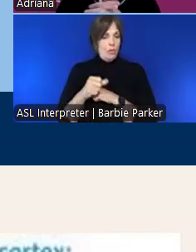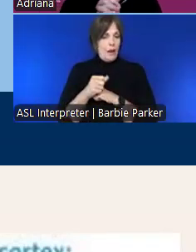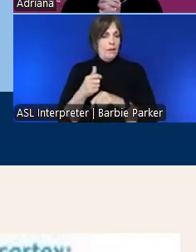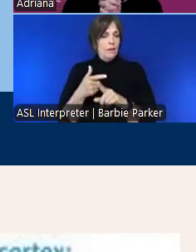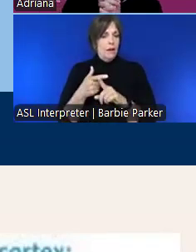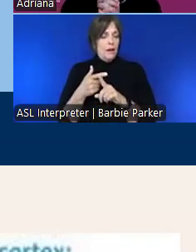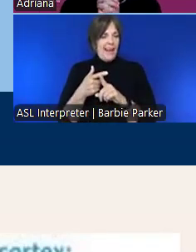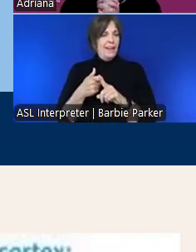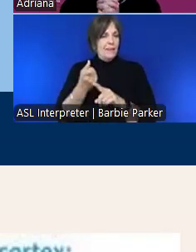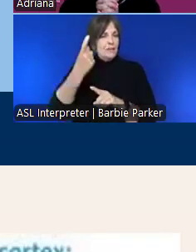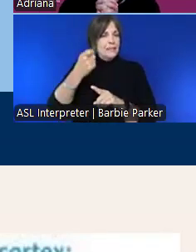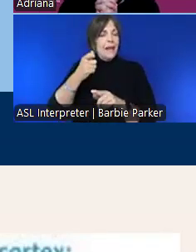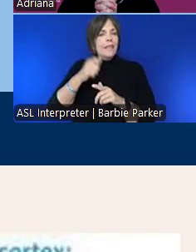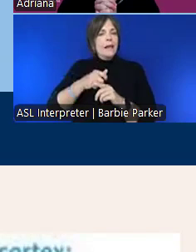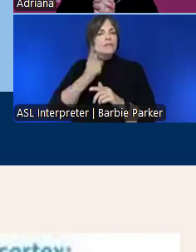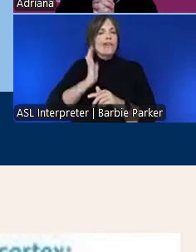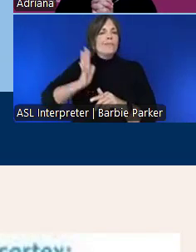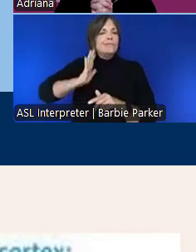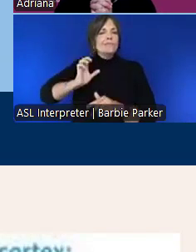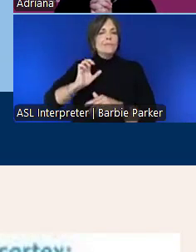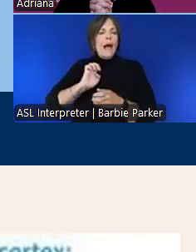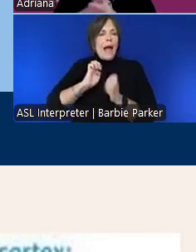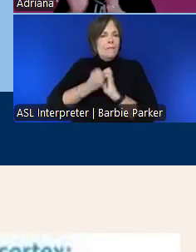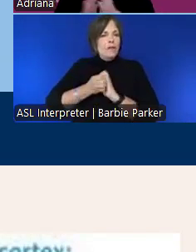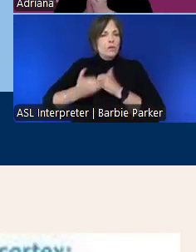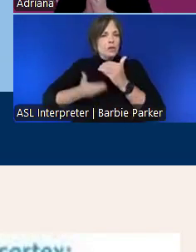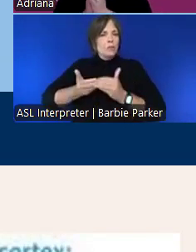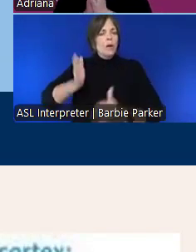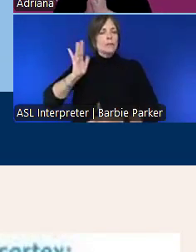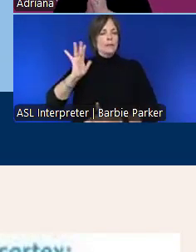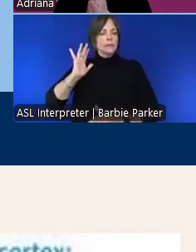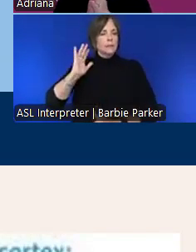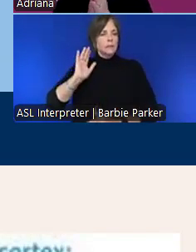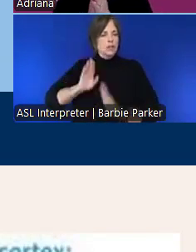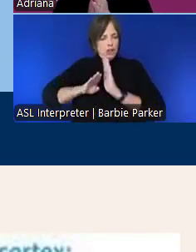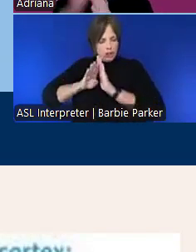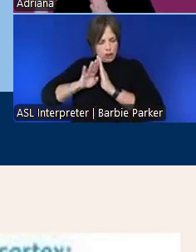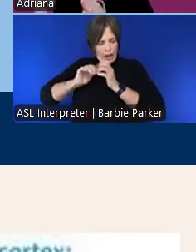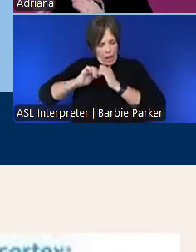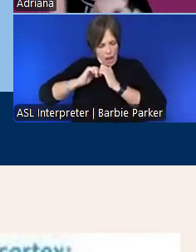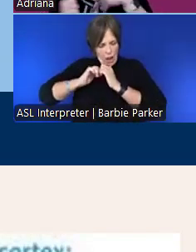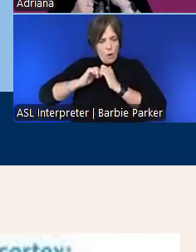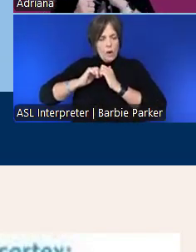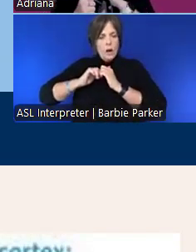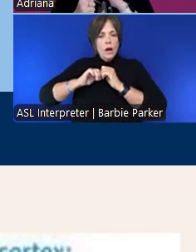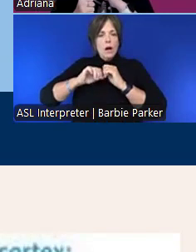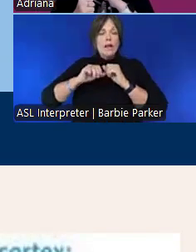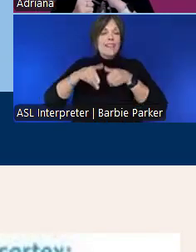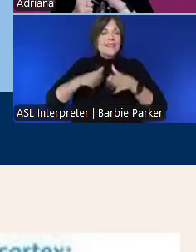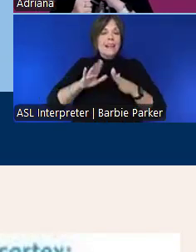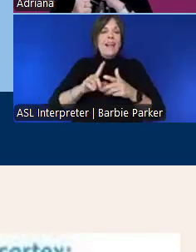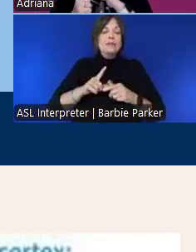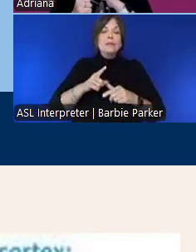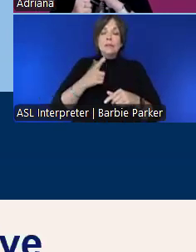evolutionary process, is for you to be able to fight, for you to be able